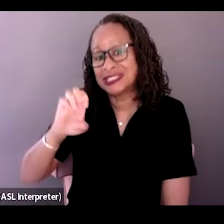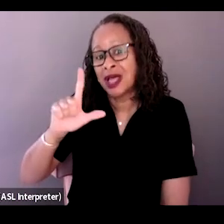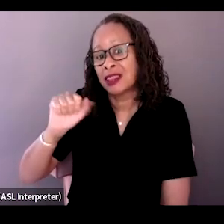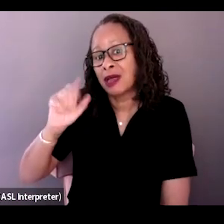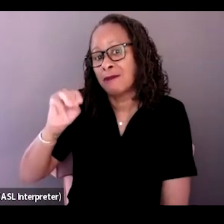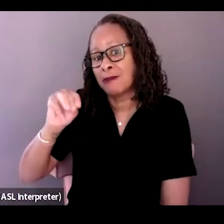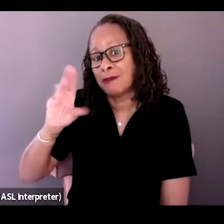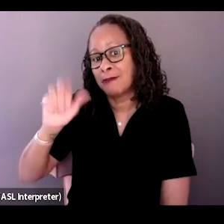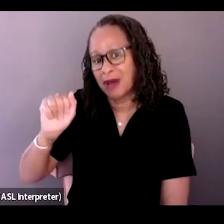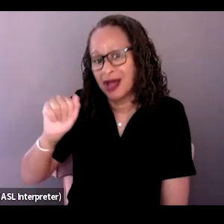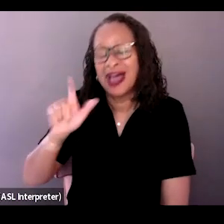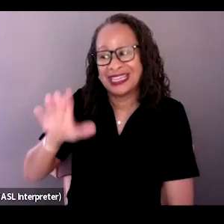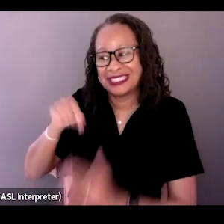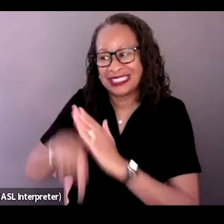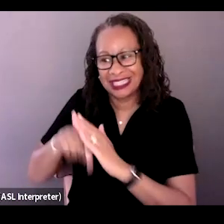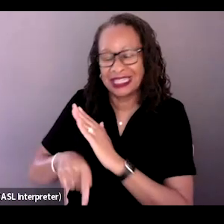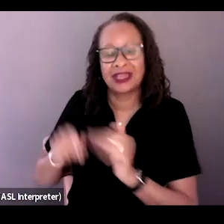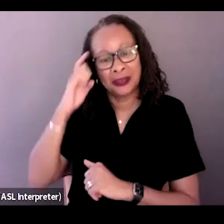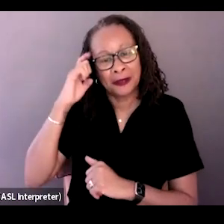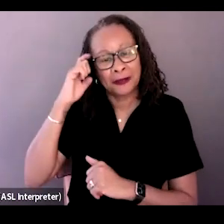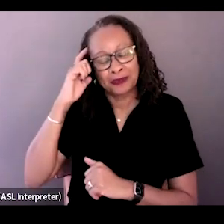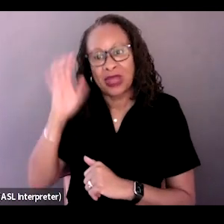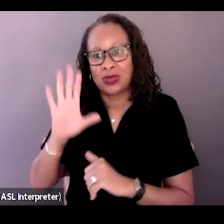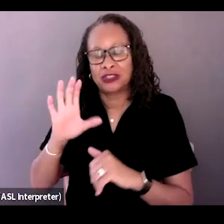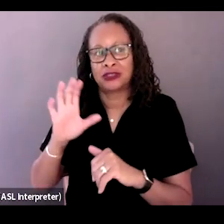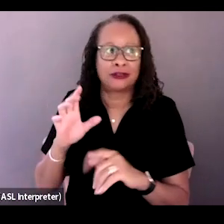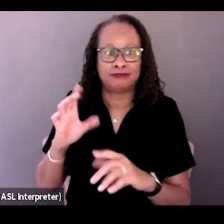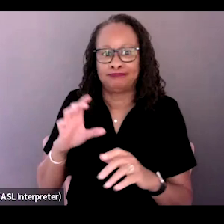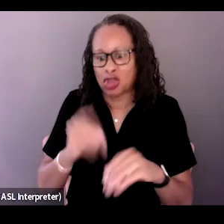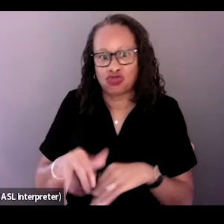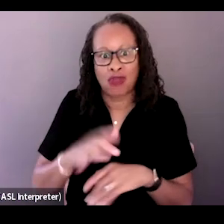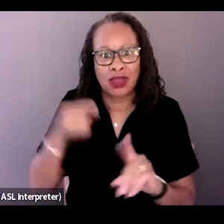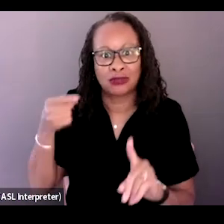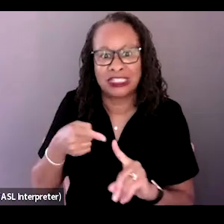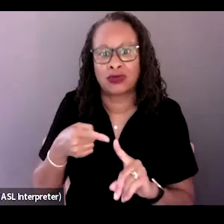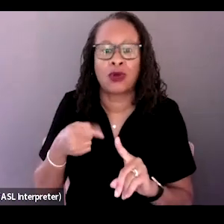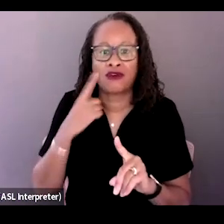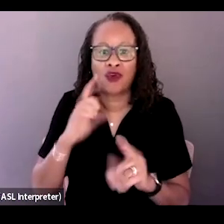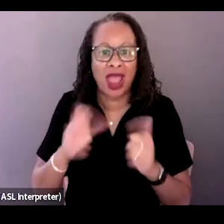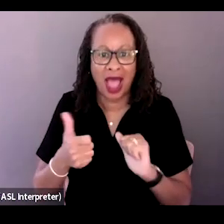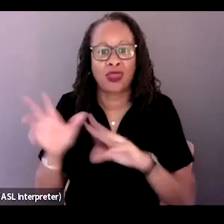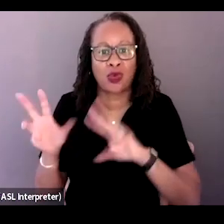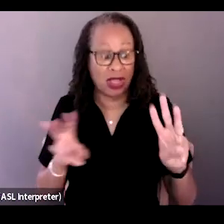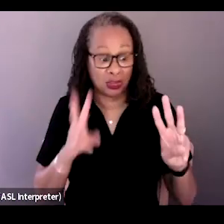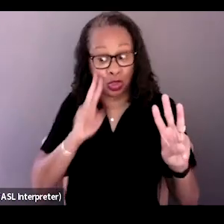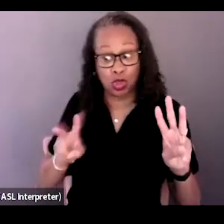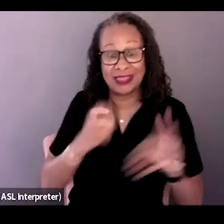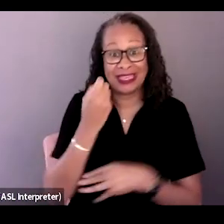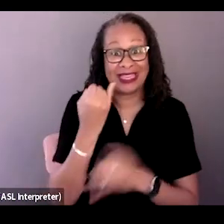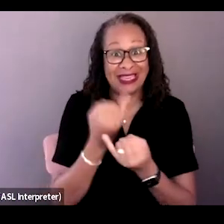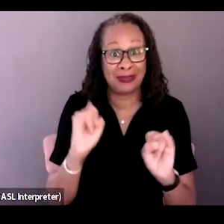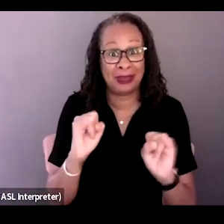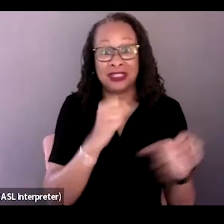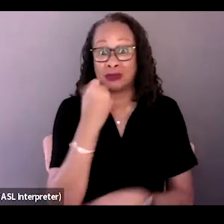of the ground zero of how the West was about to deal with this sort of independence movement. And this is sort of the trajectory. But on